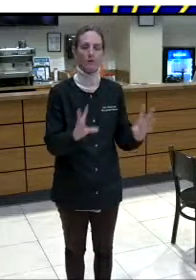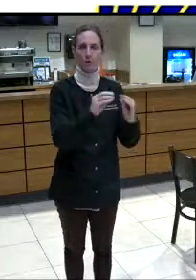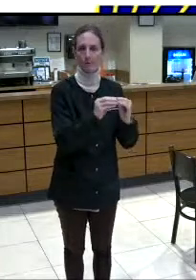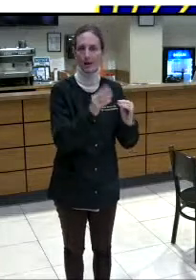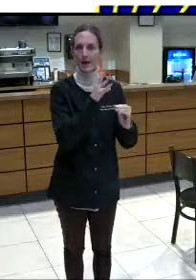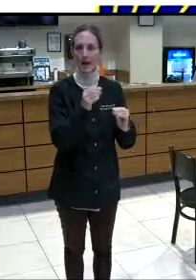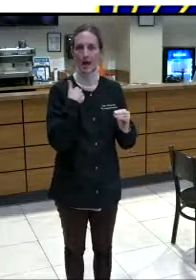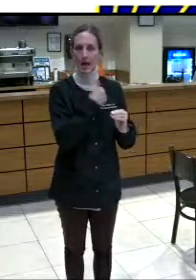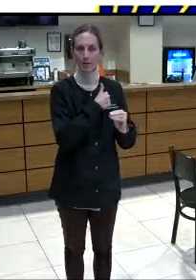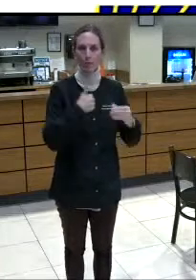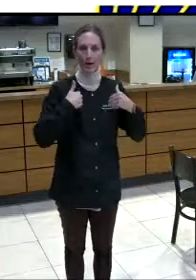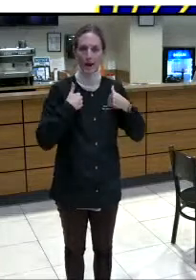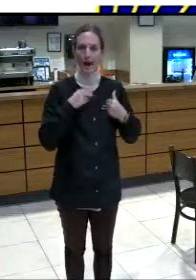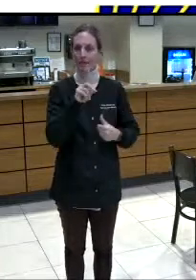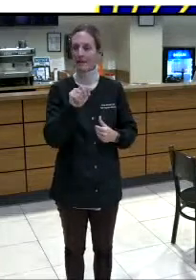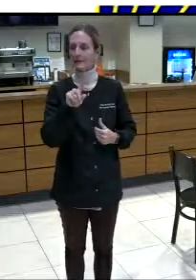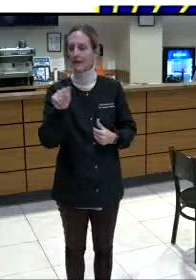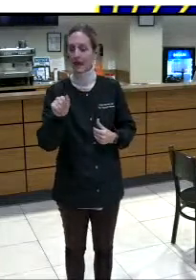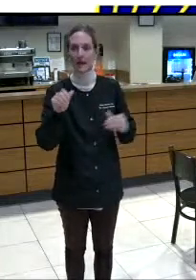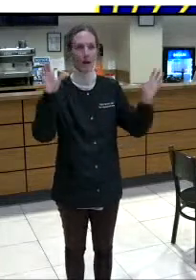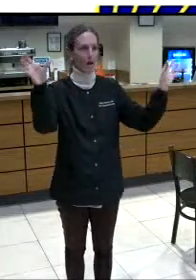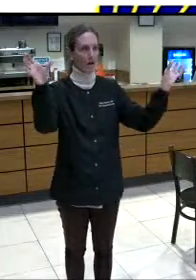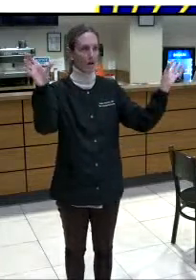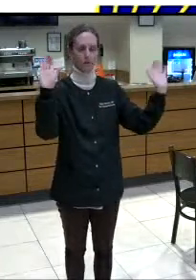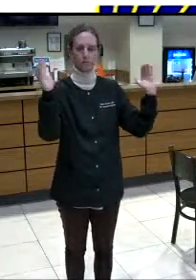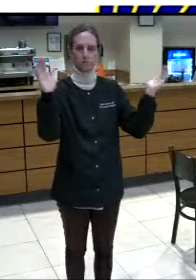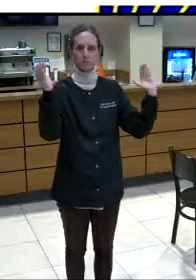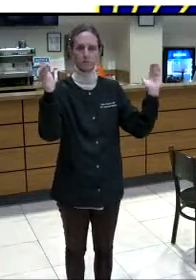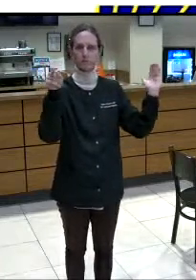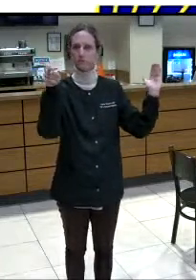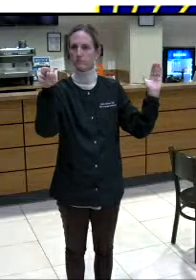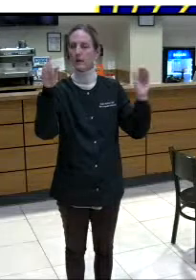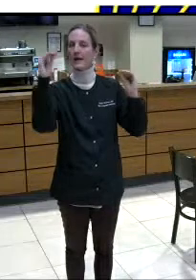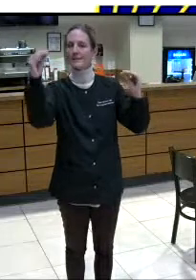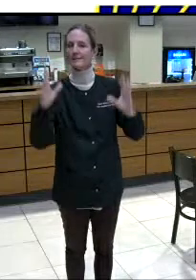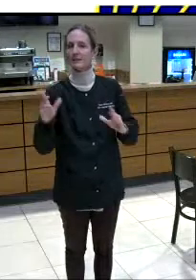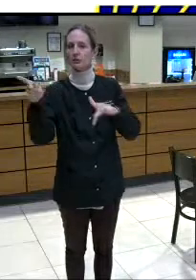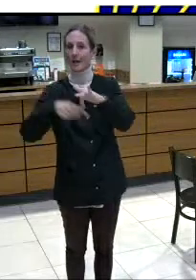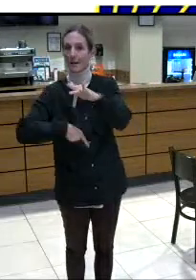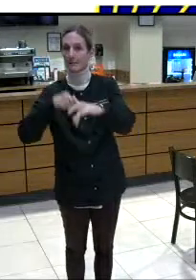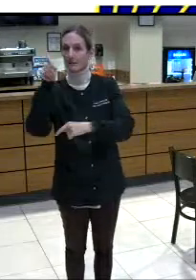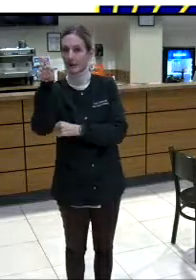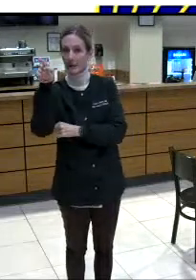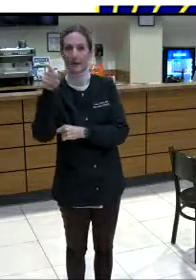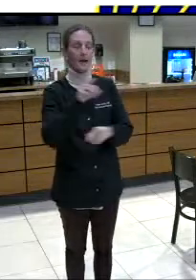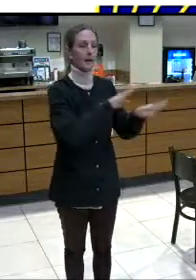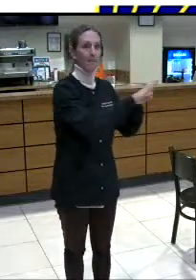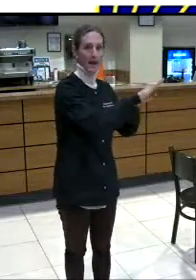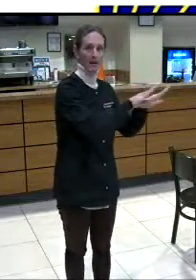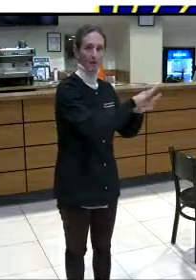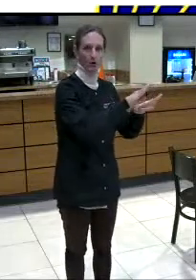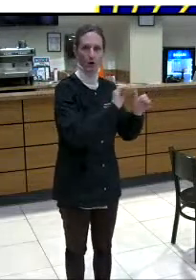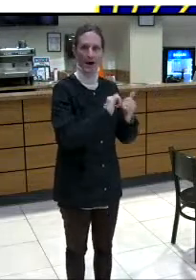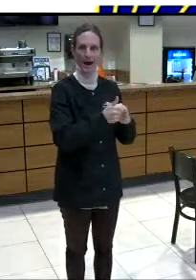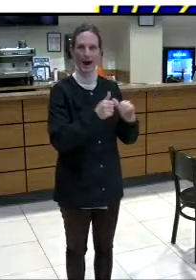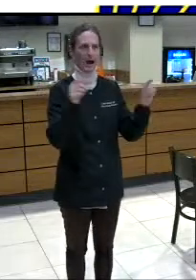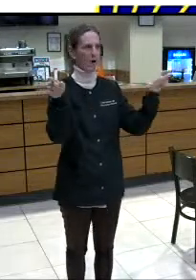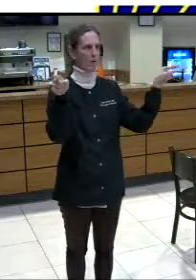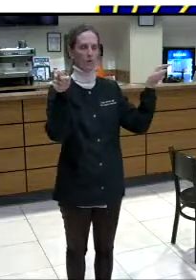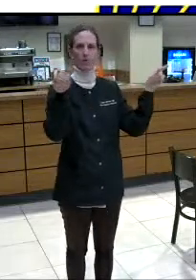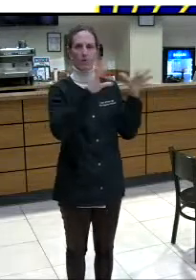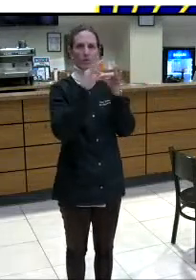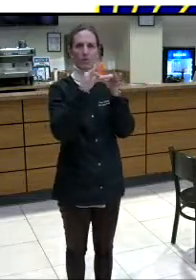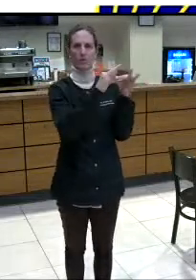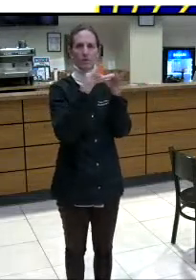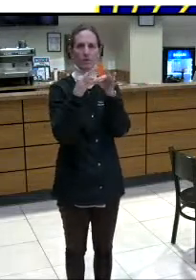data between teachers' absenteeism as well as behavior. Mm-hmm. And it was amazing how